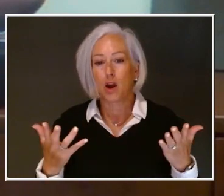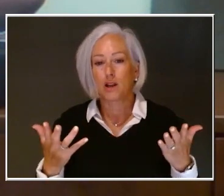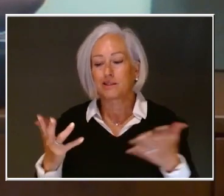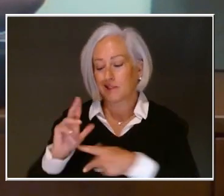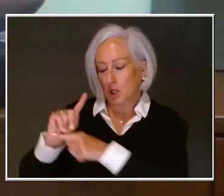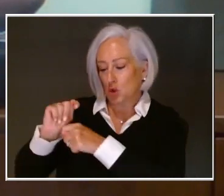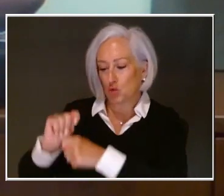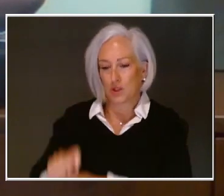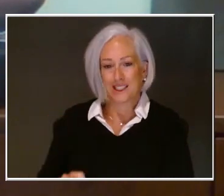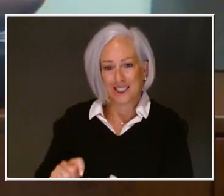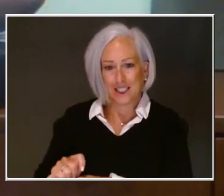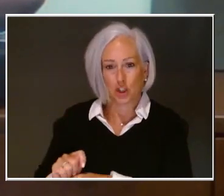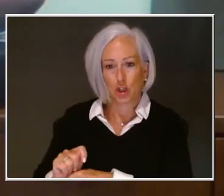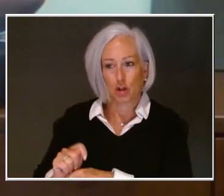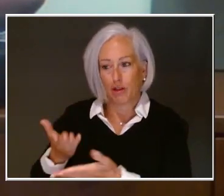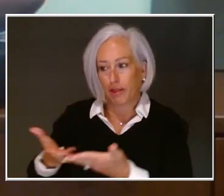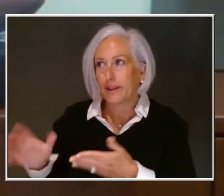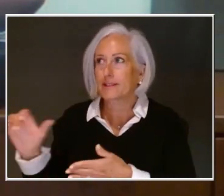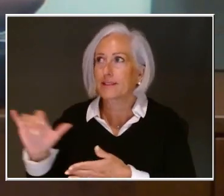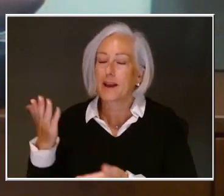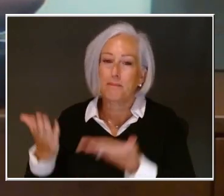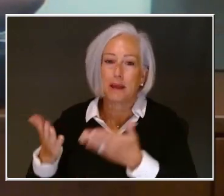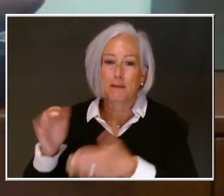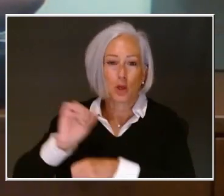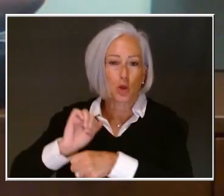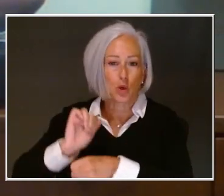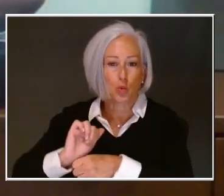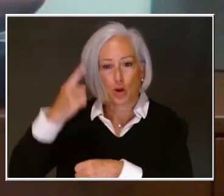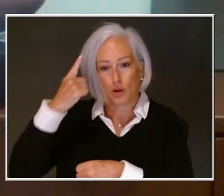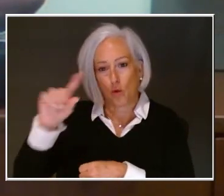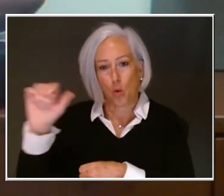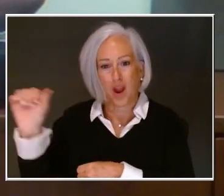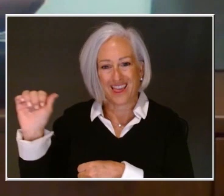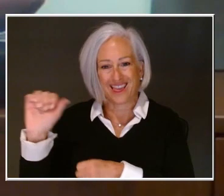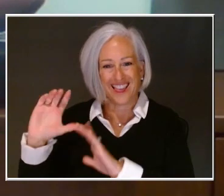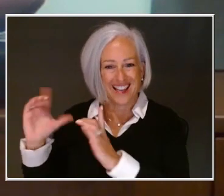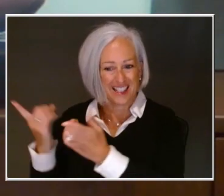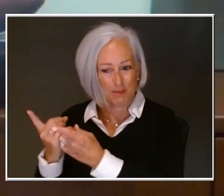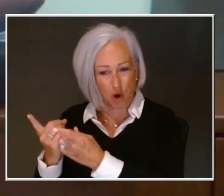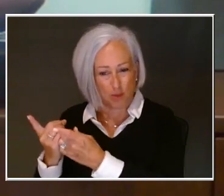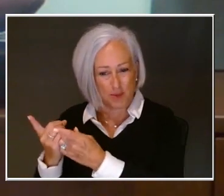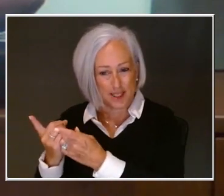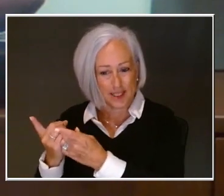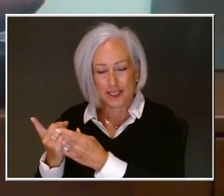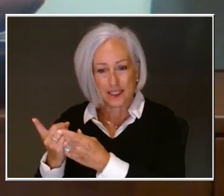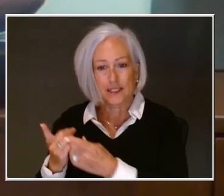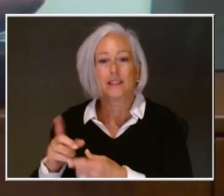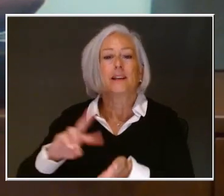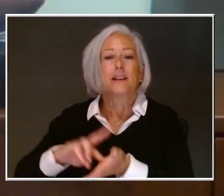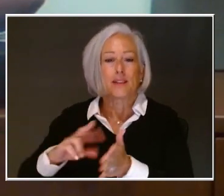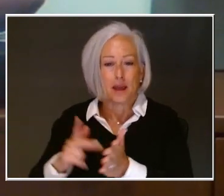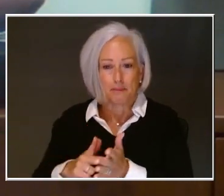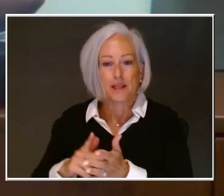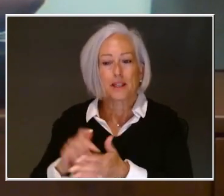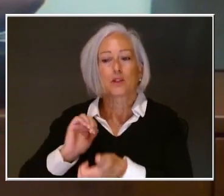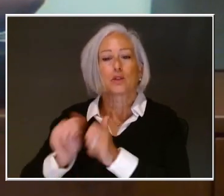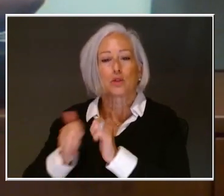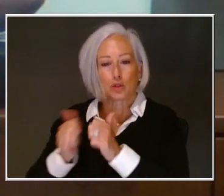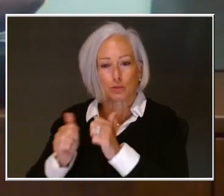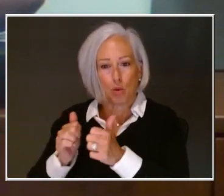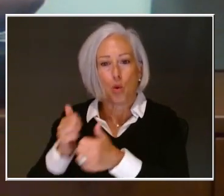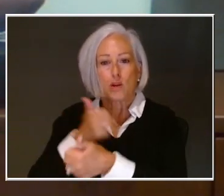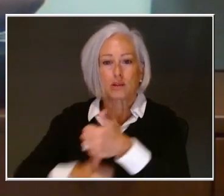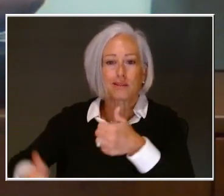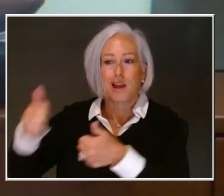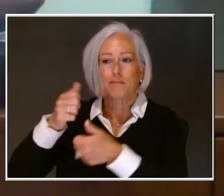be employed by the athletic department, which essentially makes sports administrators or coaches potentially your bosses.